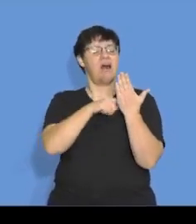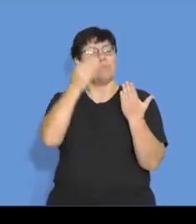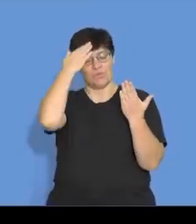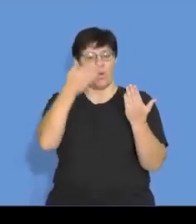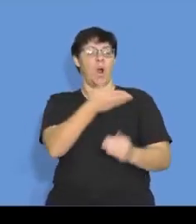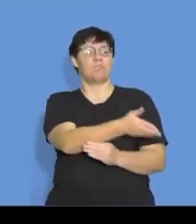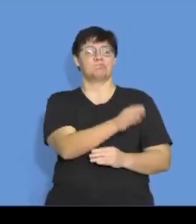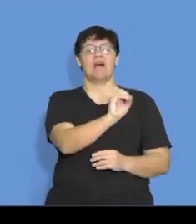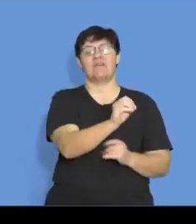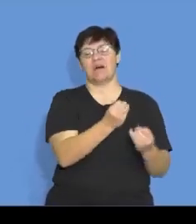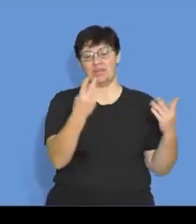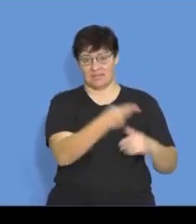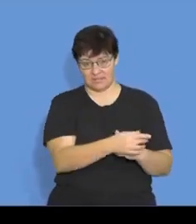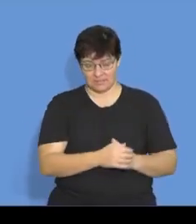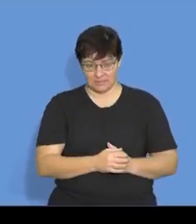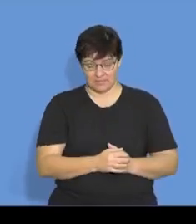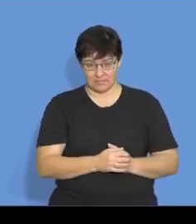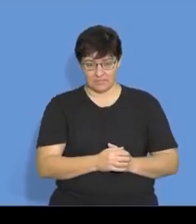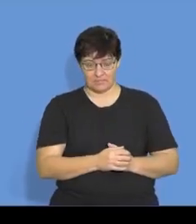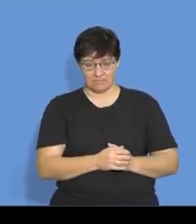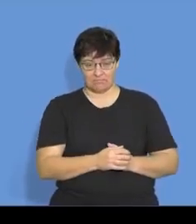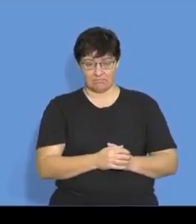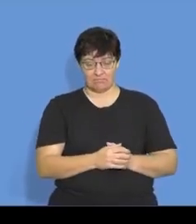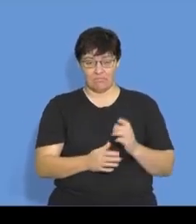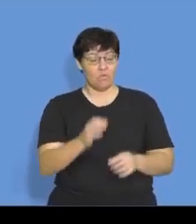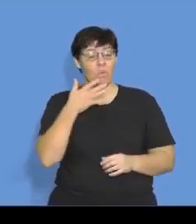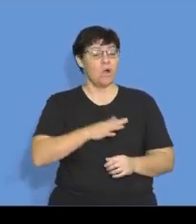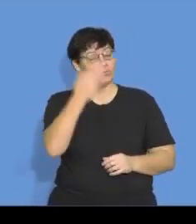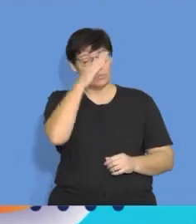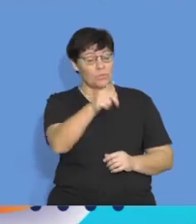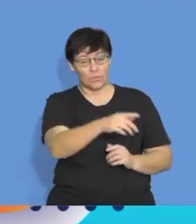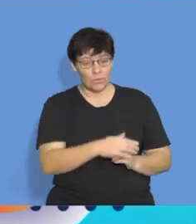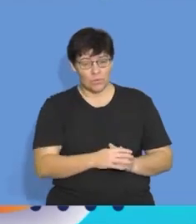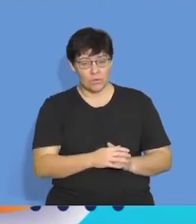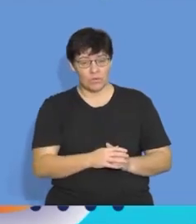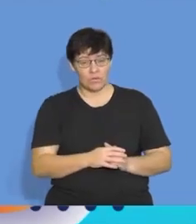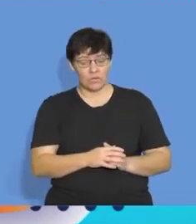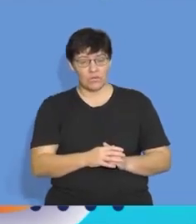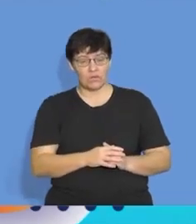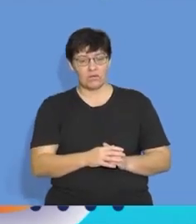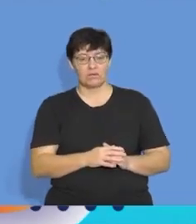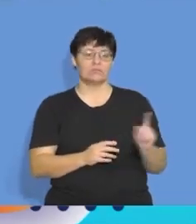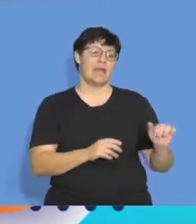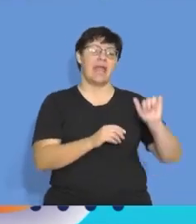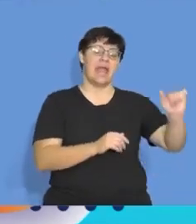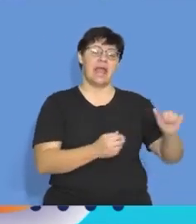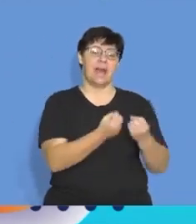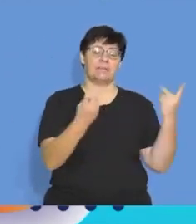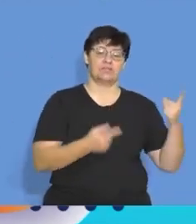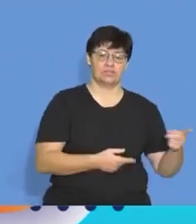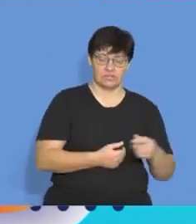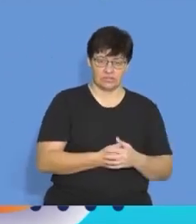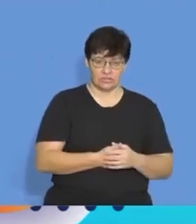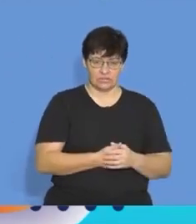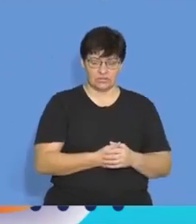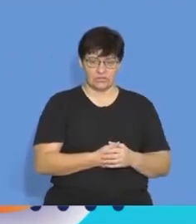point in time. At any point in time, if you need to know how much do you have of item A, all